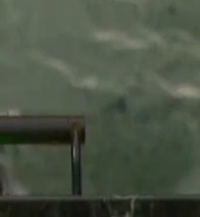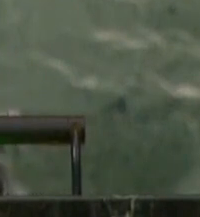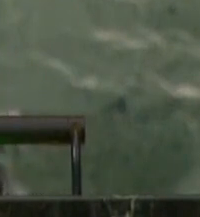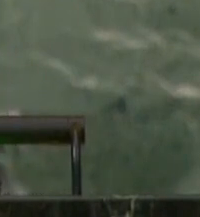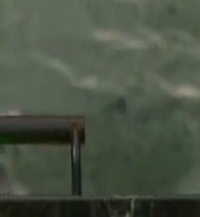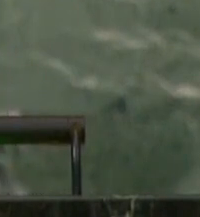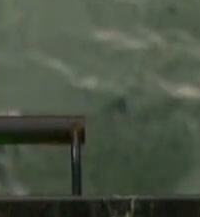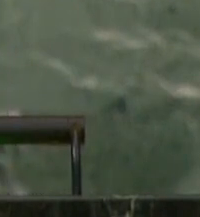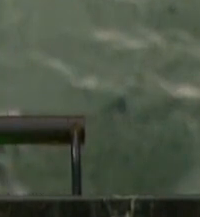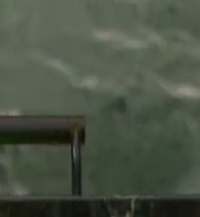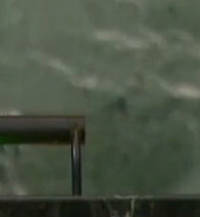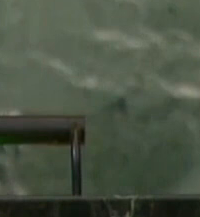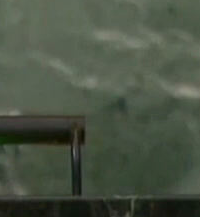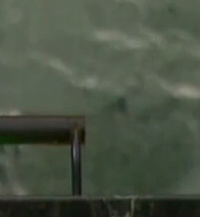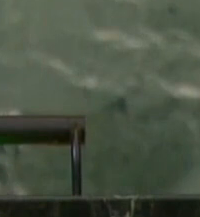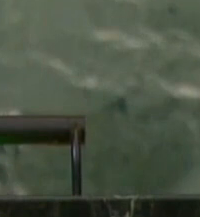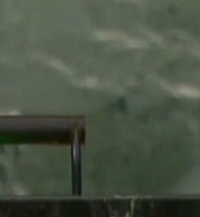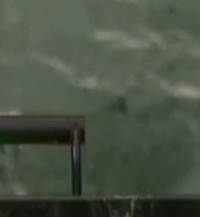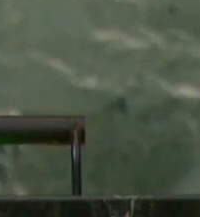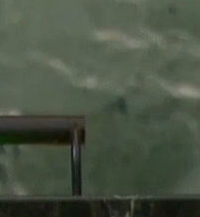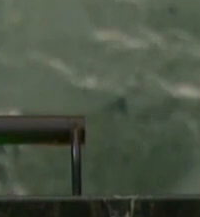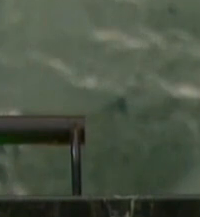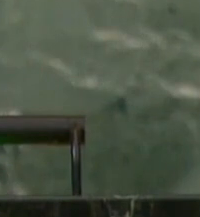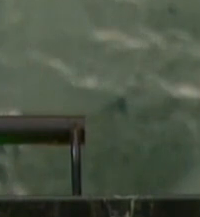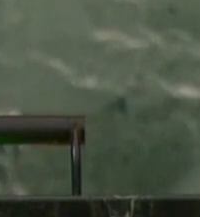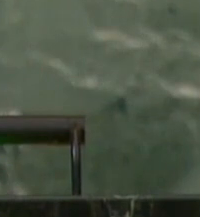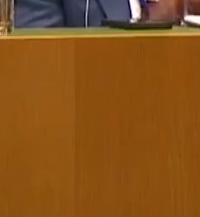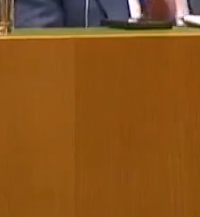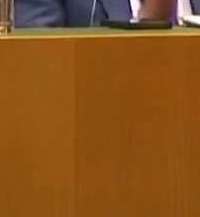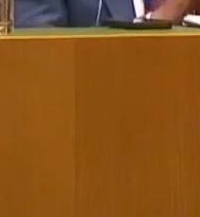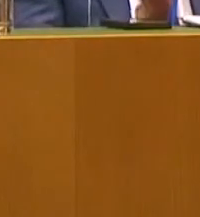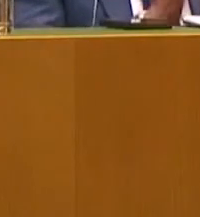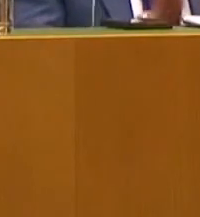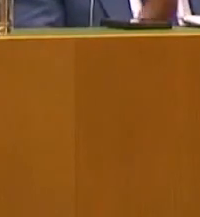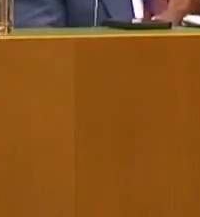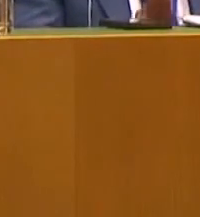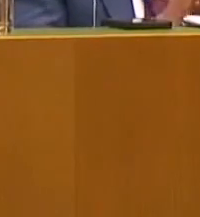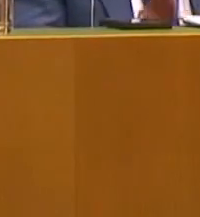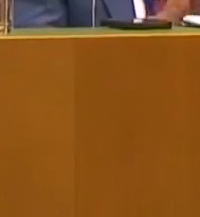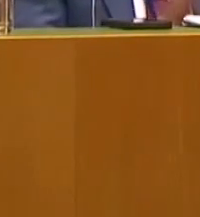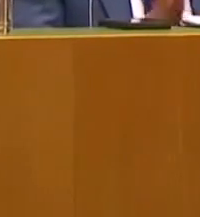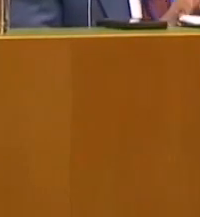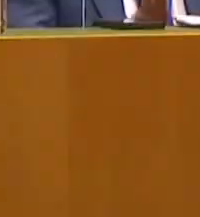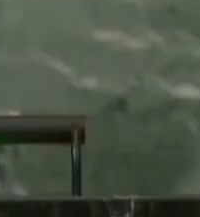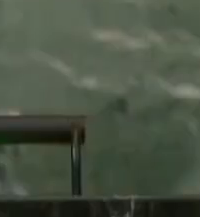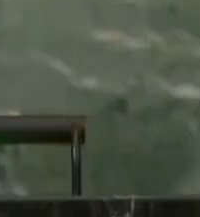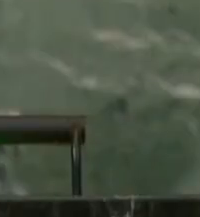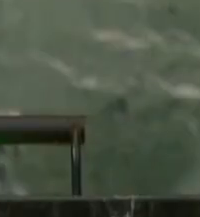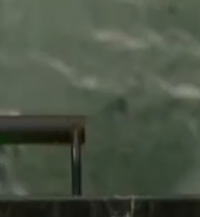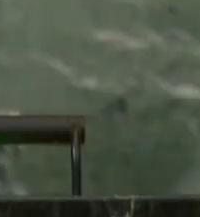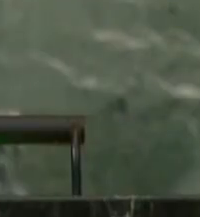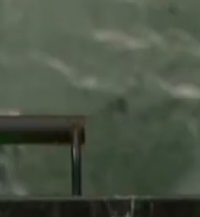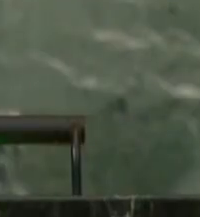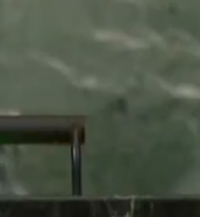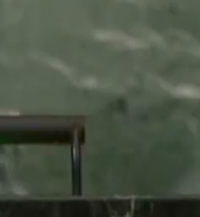coming to listen to my speech, and I hope that Timor-Leste will become our member. Hun